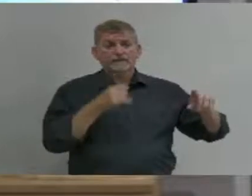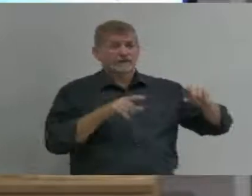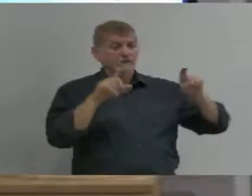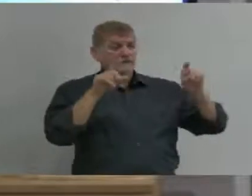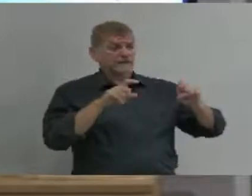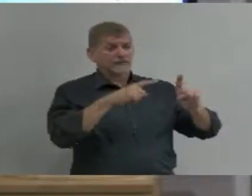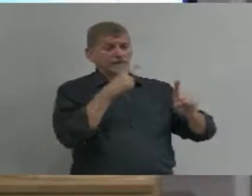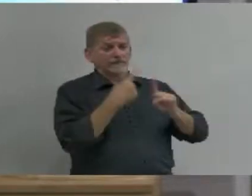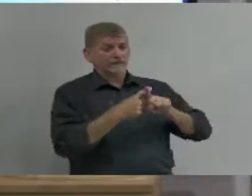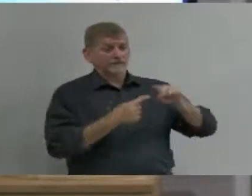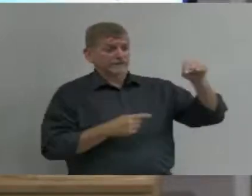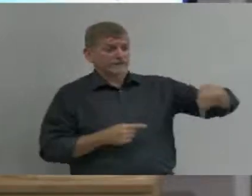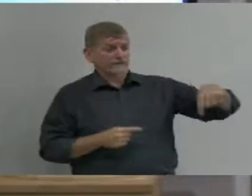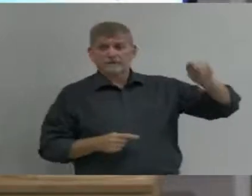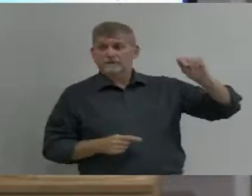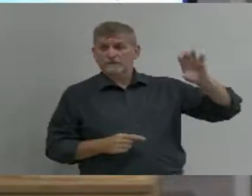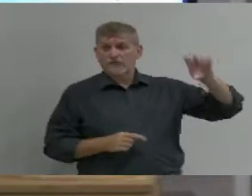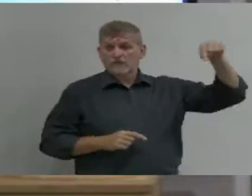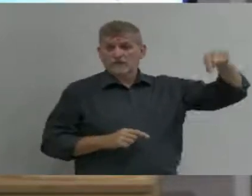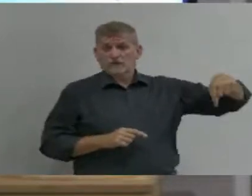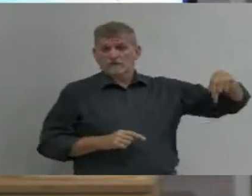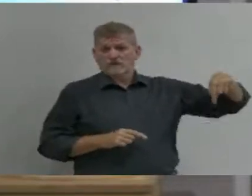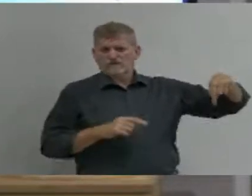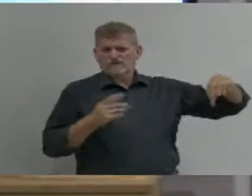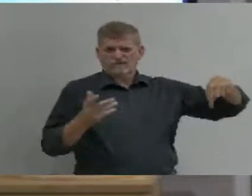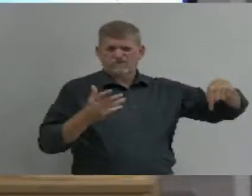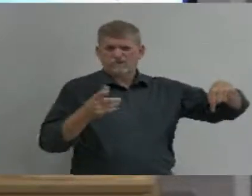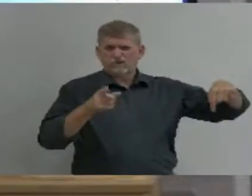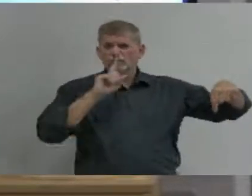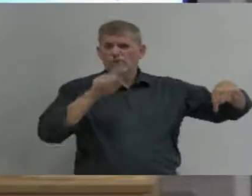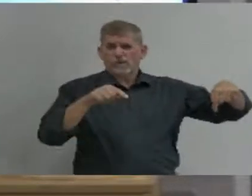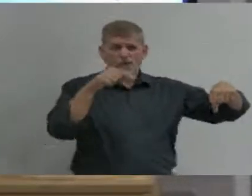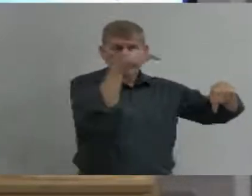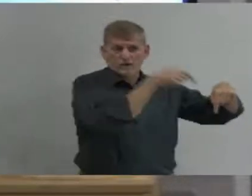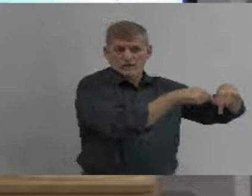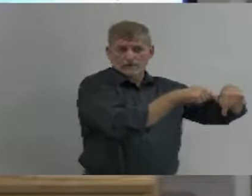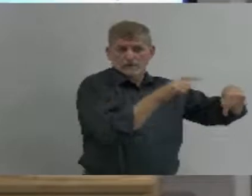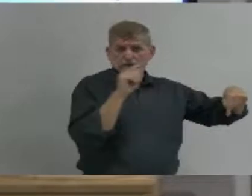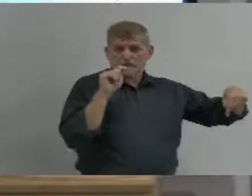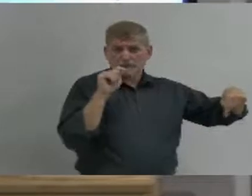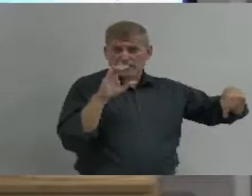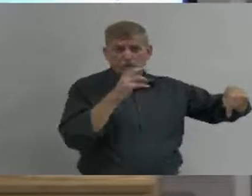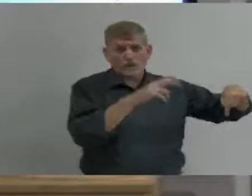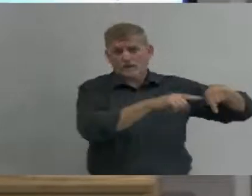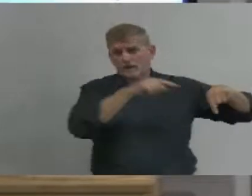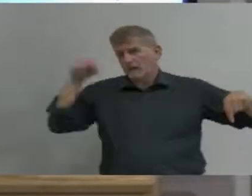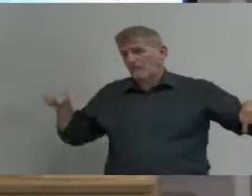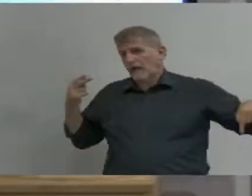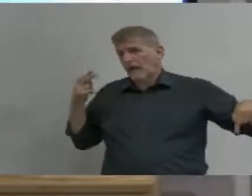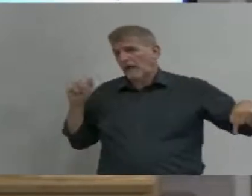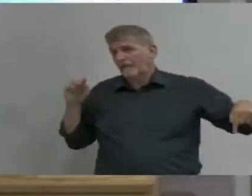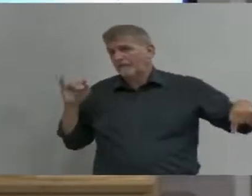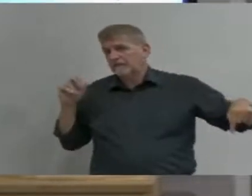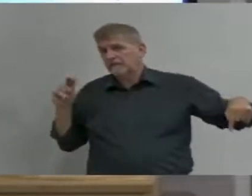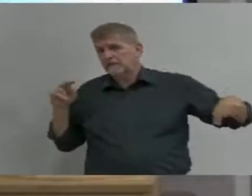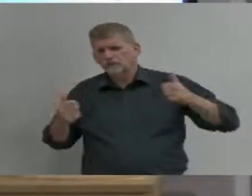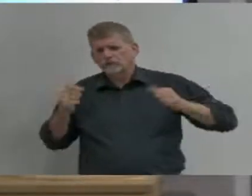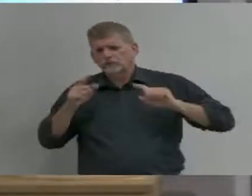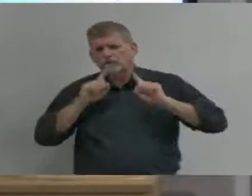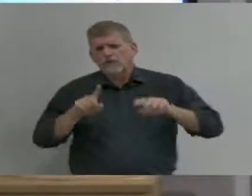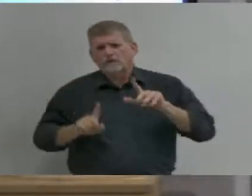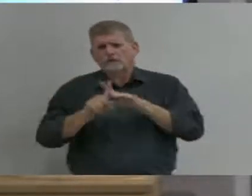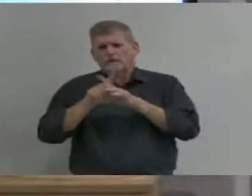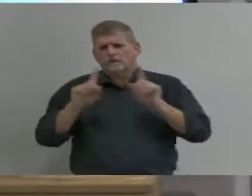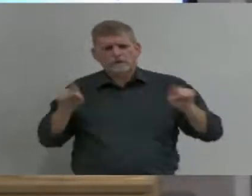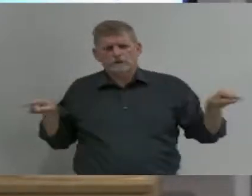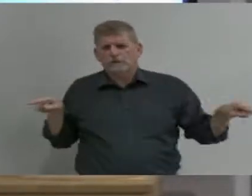reported? Does it get reported to Hamilton County or Tippecanoe County? Because I know ISDH has some guidelines regarding communicable diseases and like